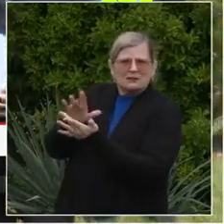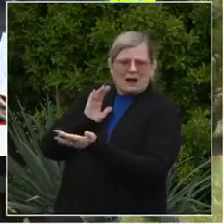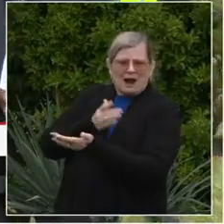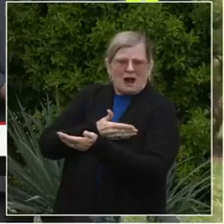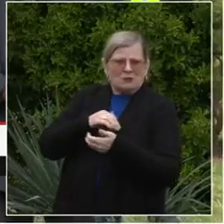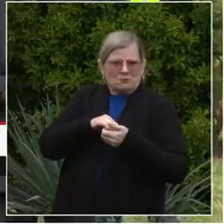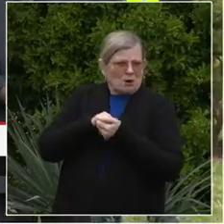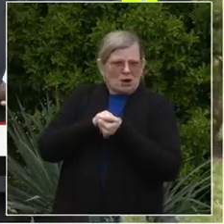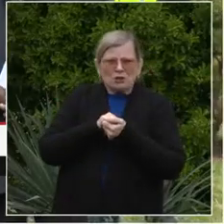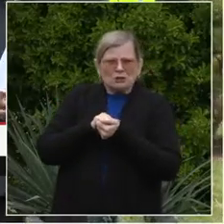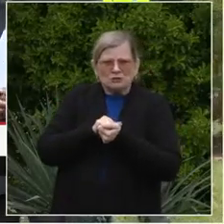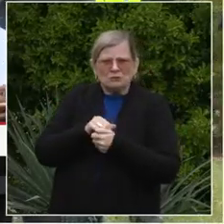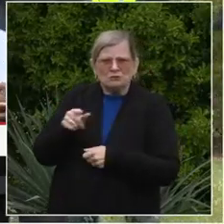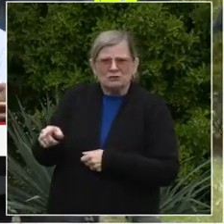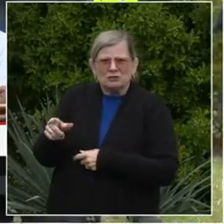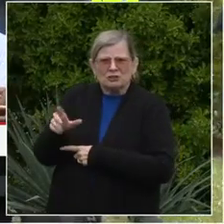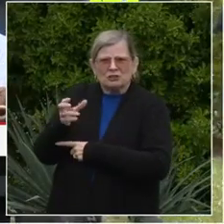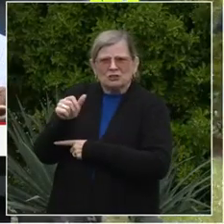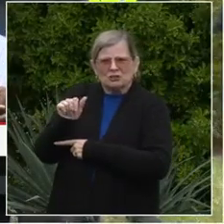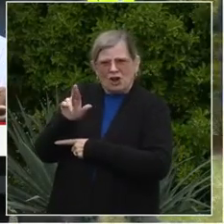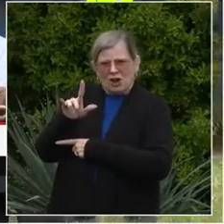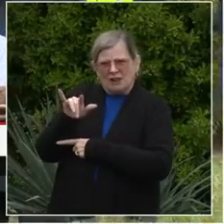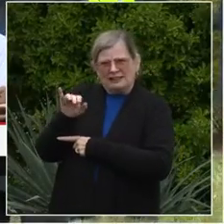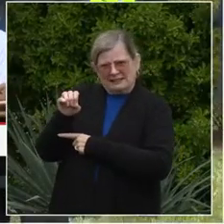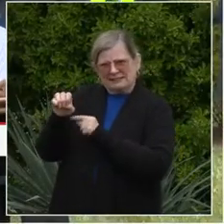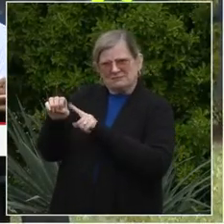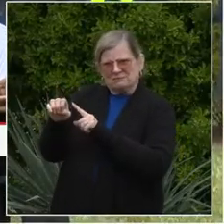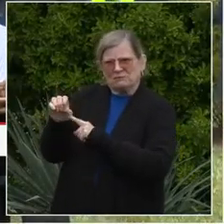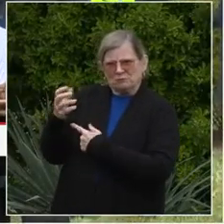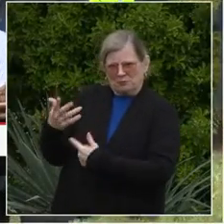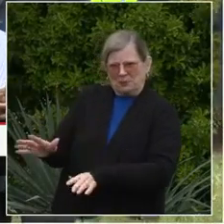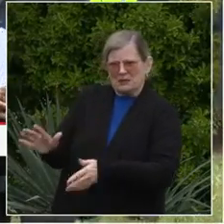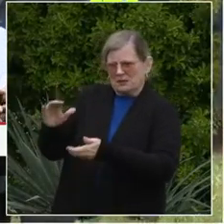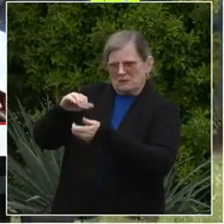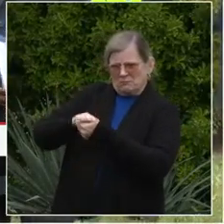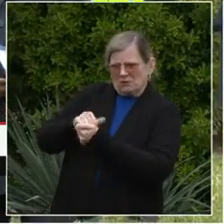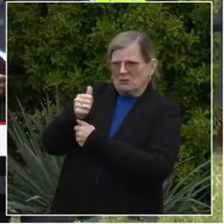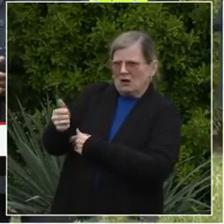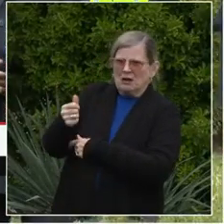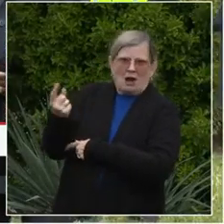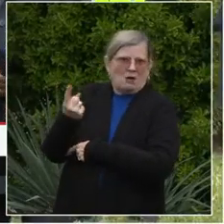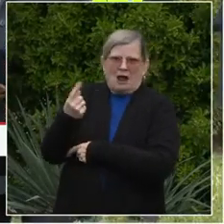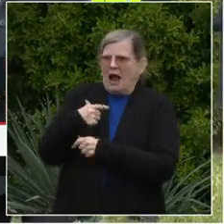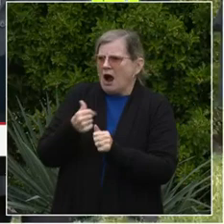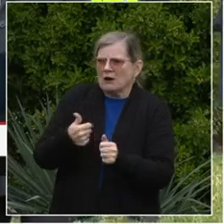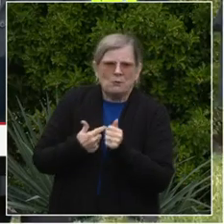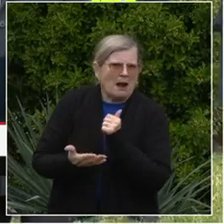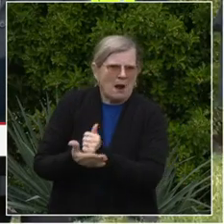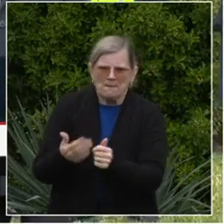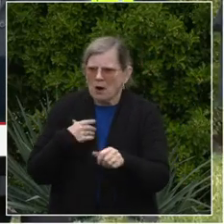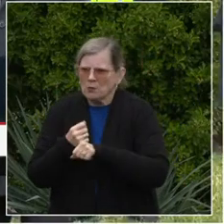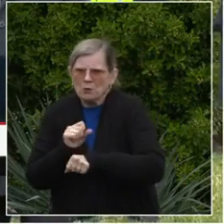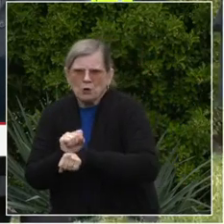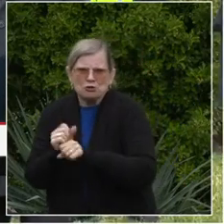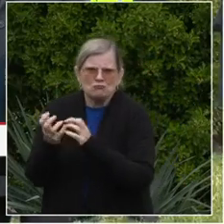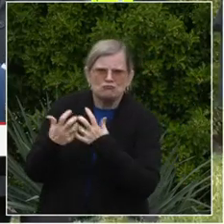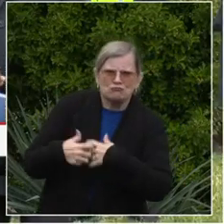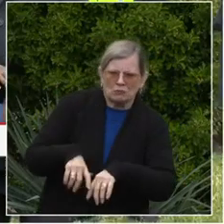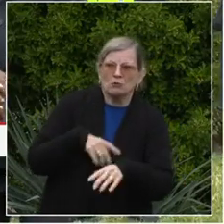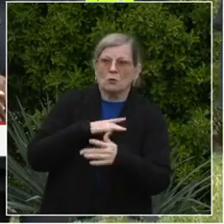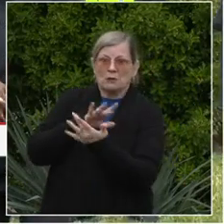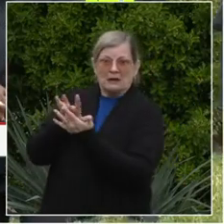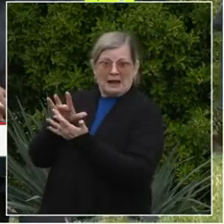government, Charlie is one of those partners that always says, yes, how can we help? And when we reached out to Charlie,